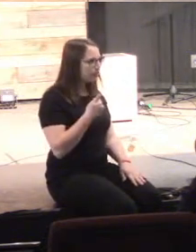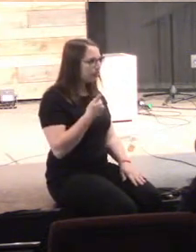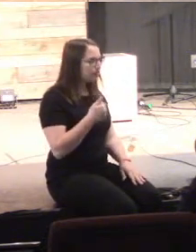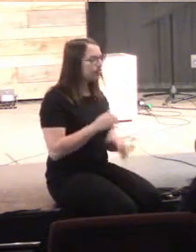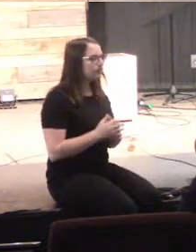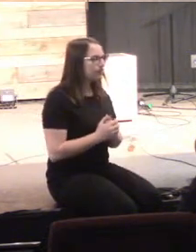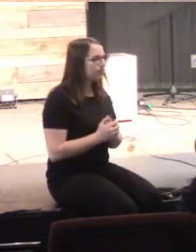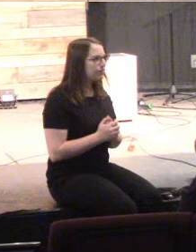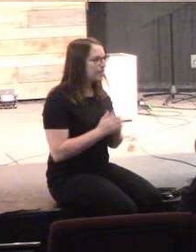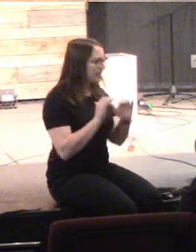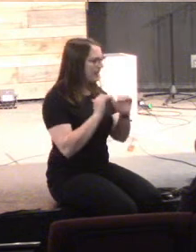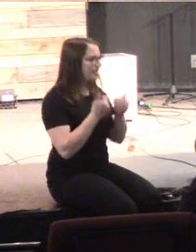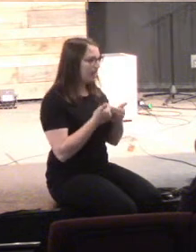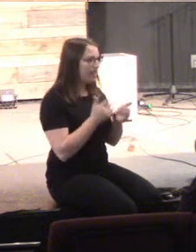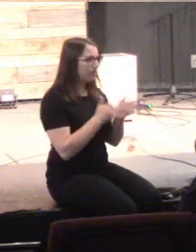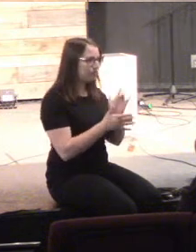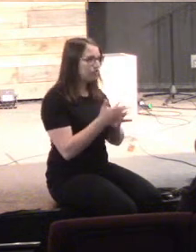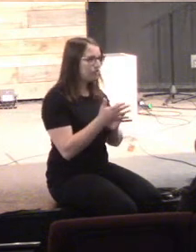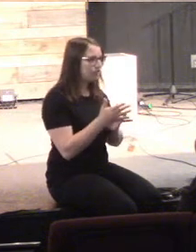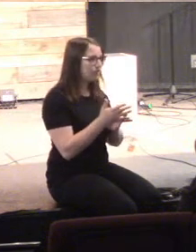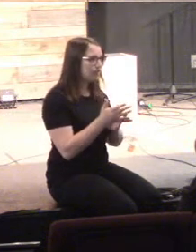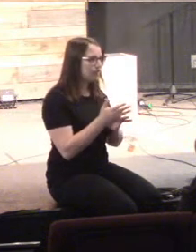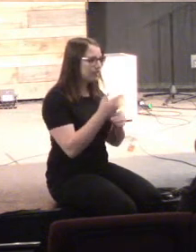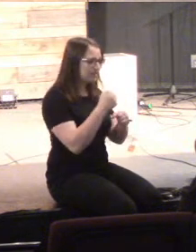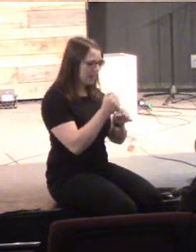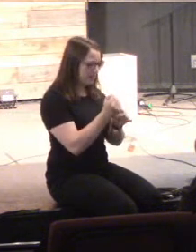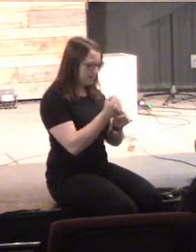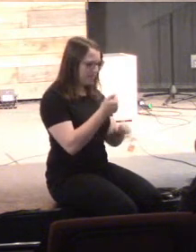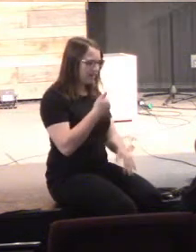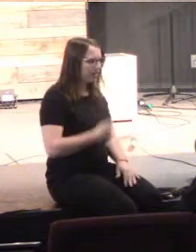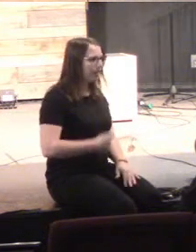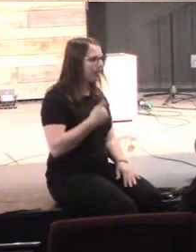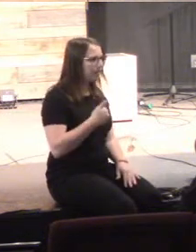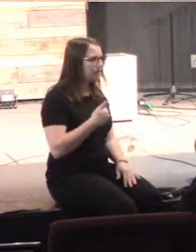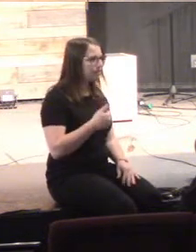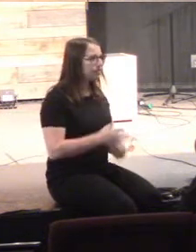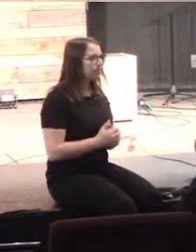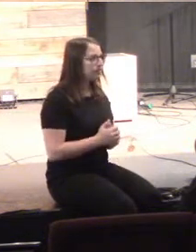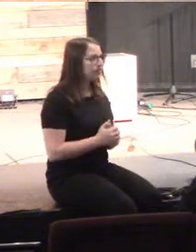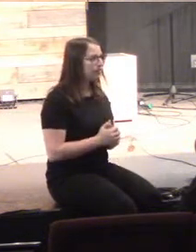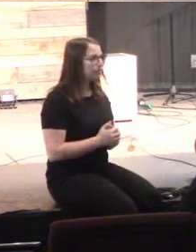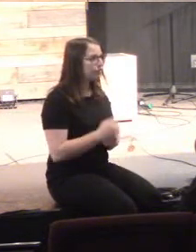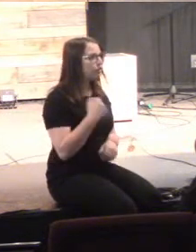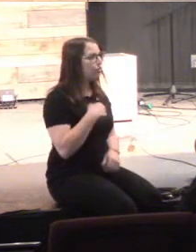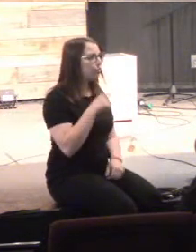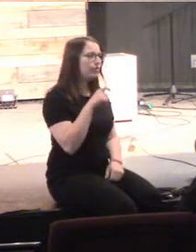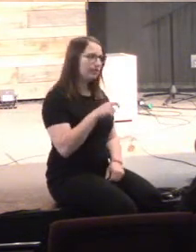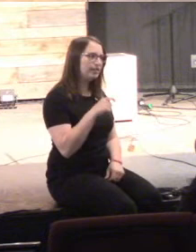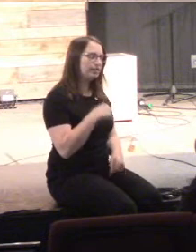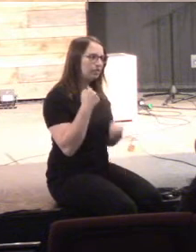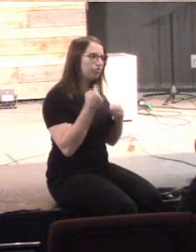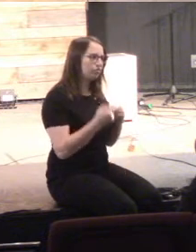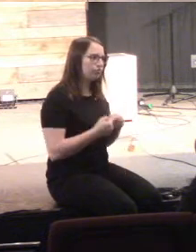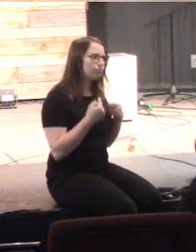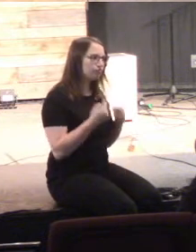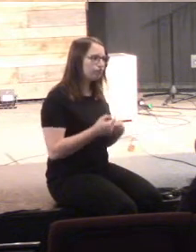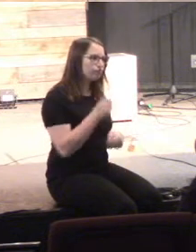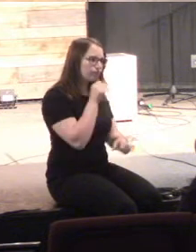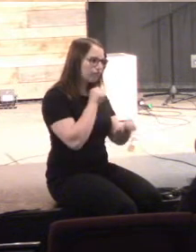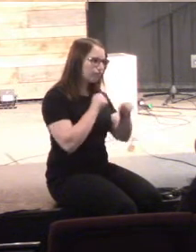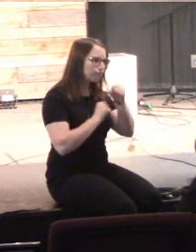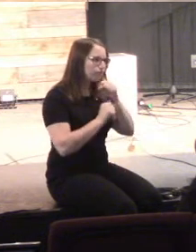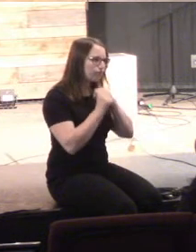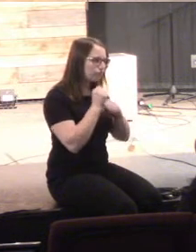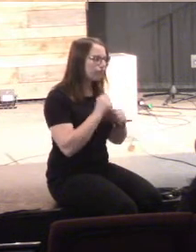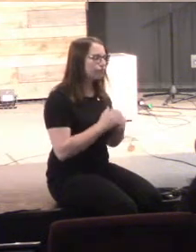this is how he designed us. We want to struggle. Internally, there's this thing of, I want to do something great, and it's going to take